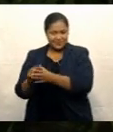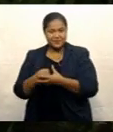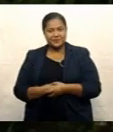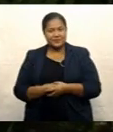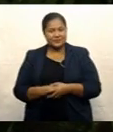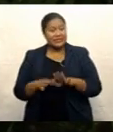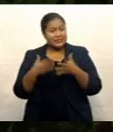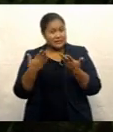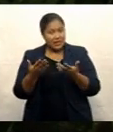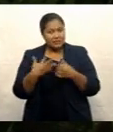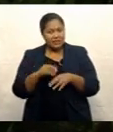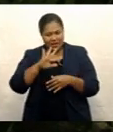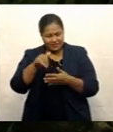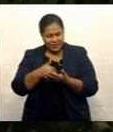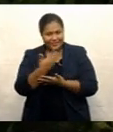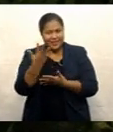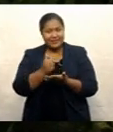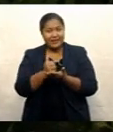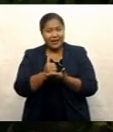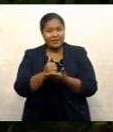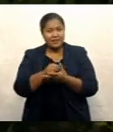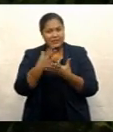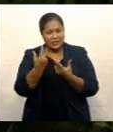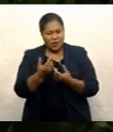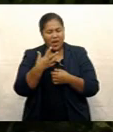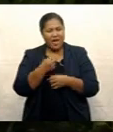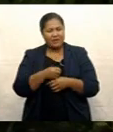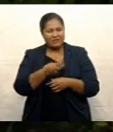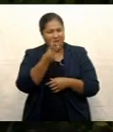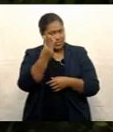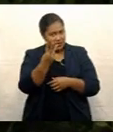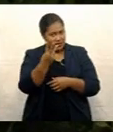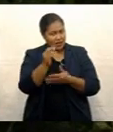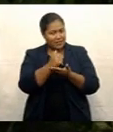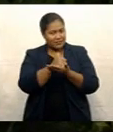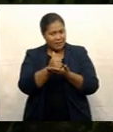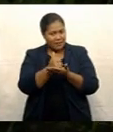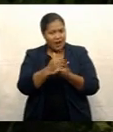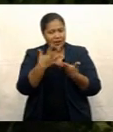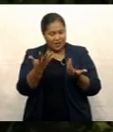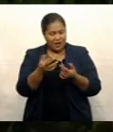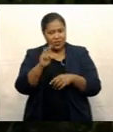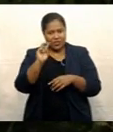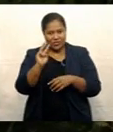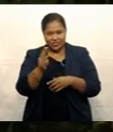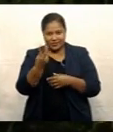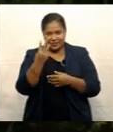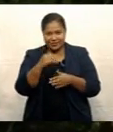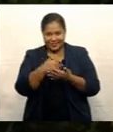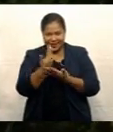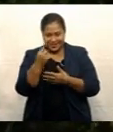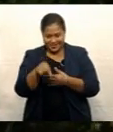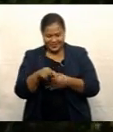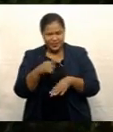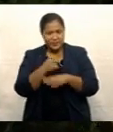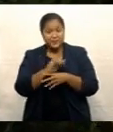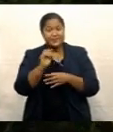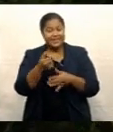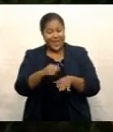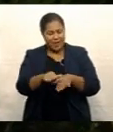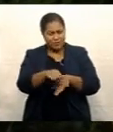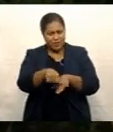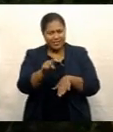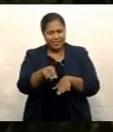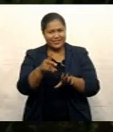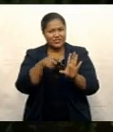the daily number of cases has hit the triple digits for the 3rd day in this week. Since April this year, Fiji